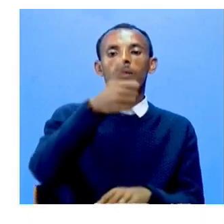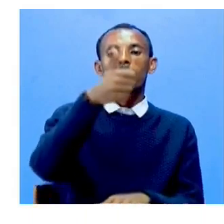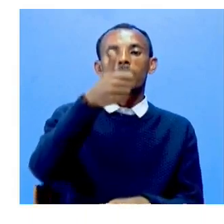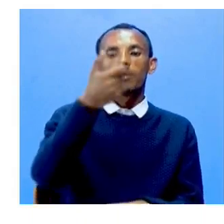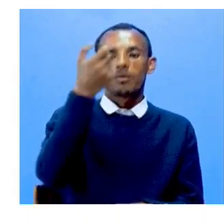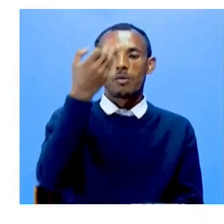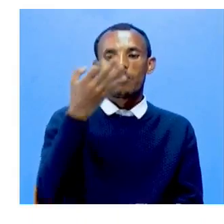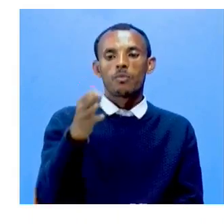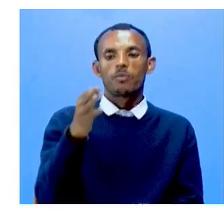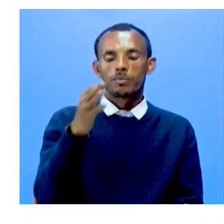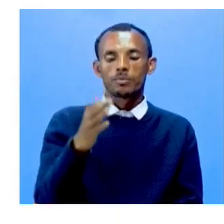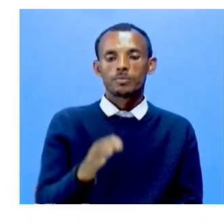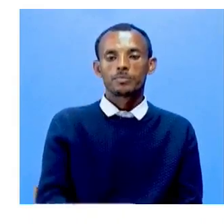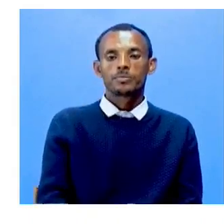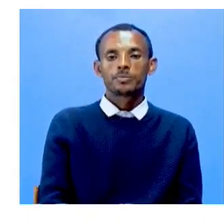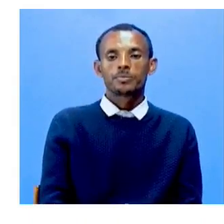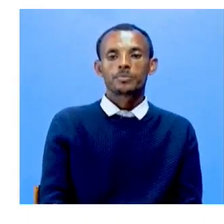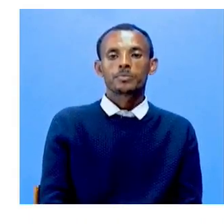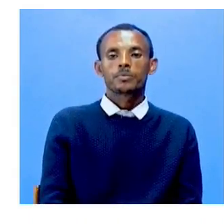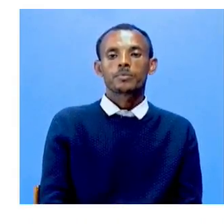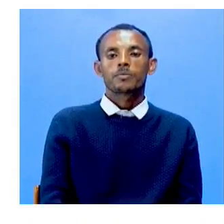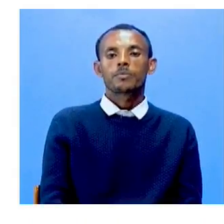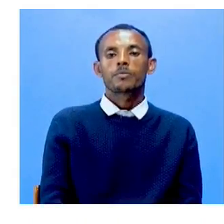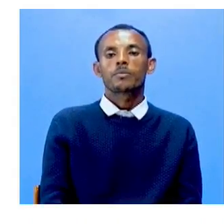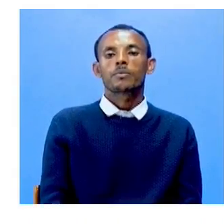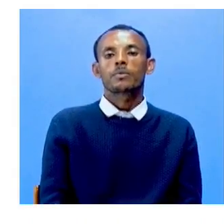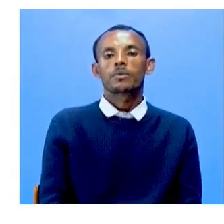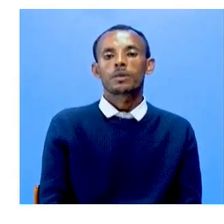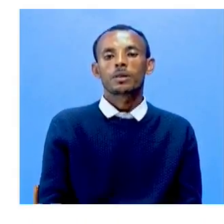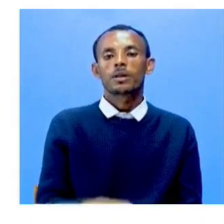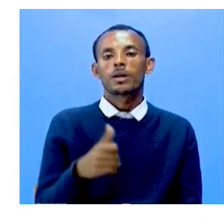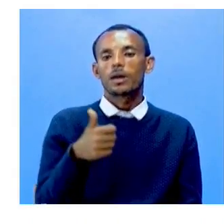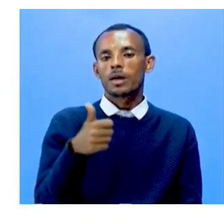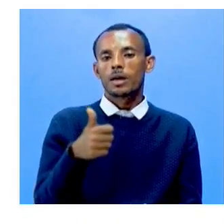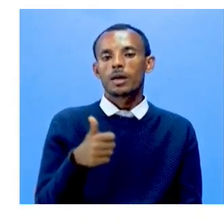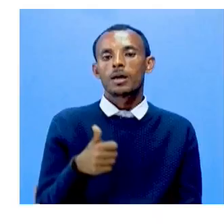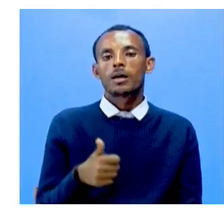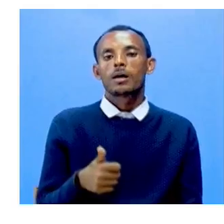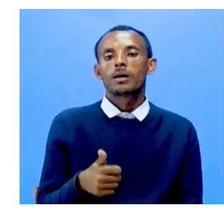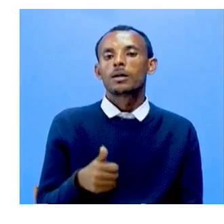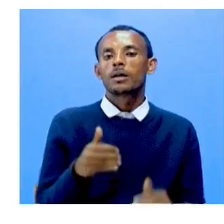of an equilateral triangle